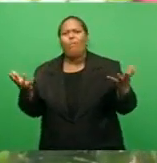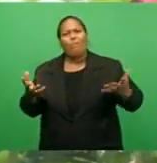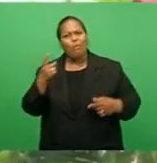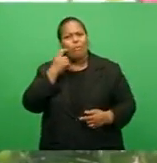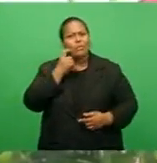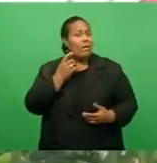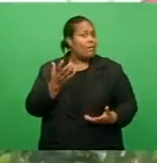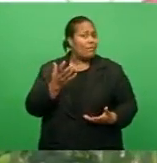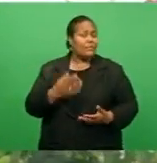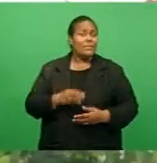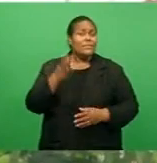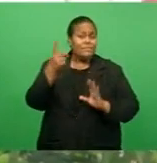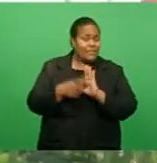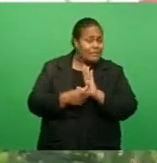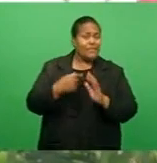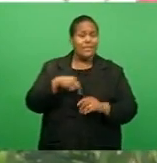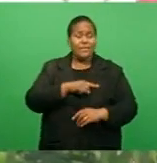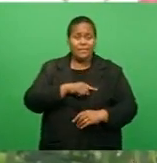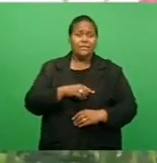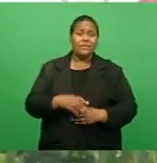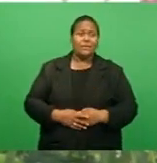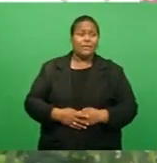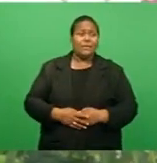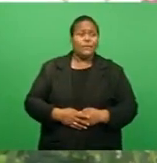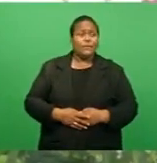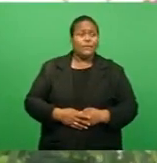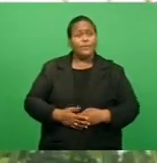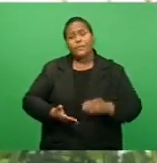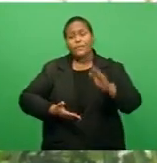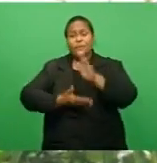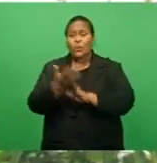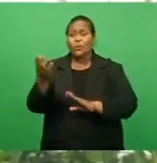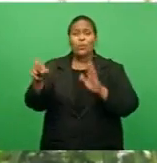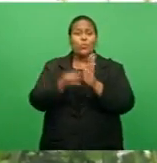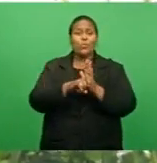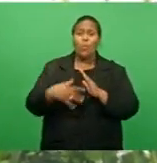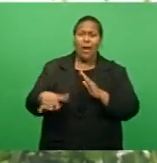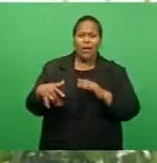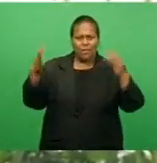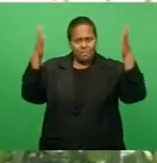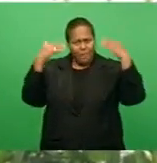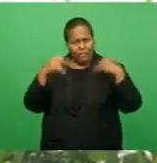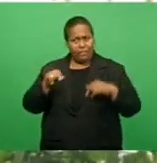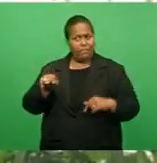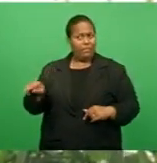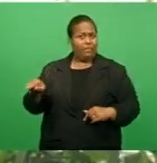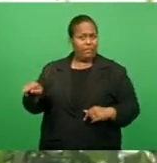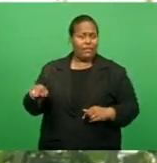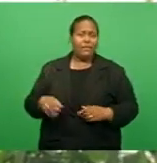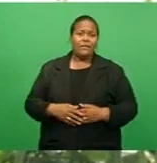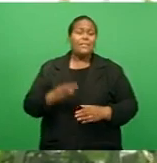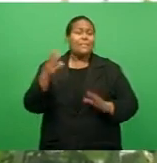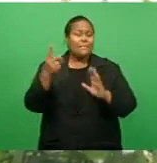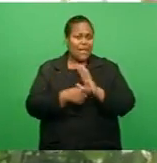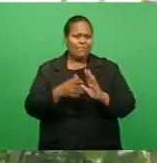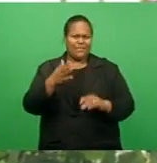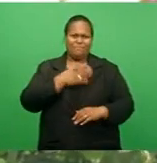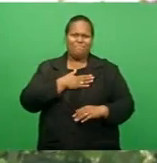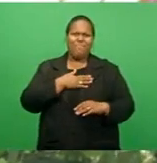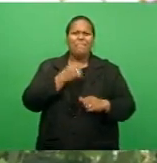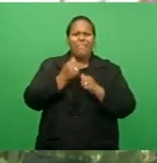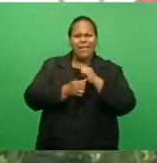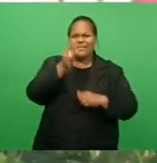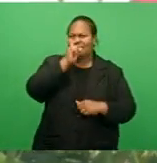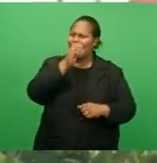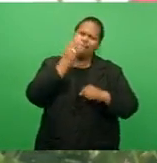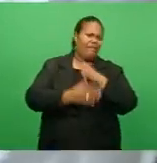Sometimes we have to go, for example, we have to go to Rewang and go and shower there. And sometimes my siblings, they don't go to